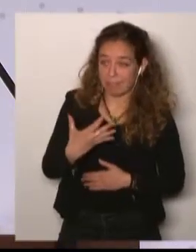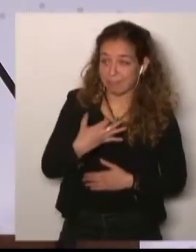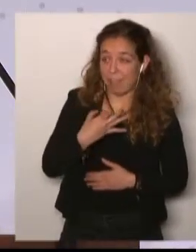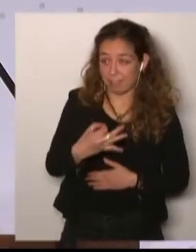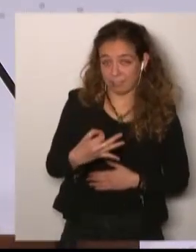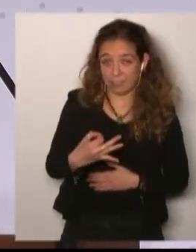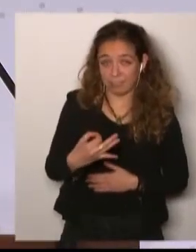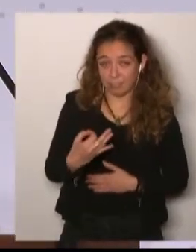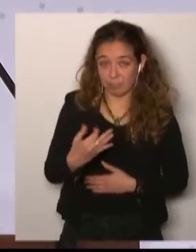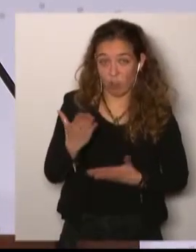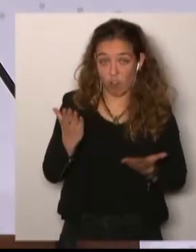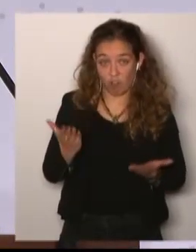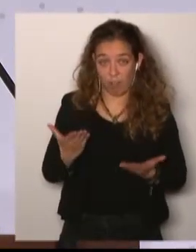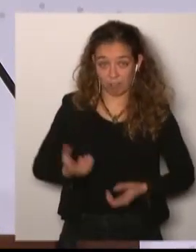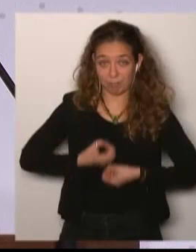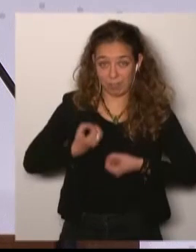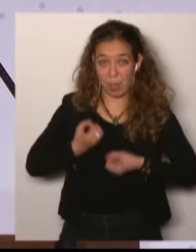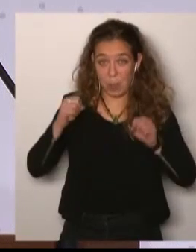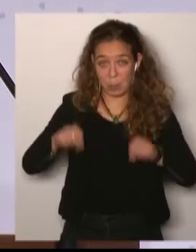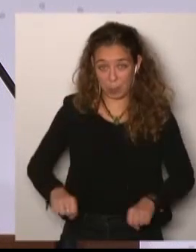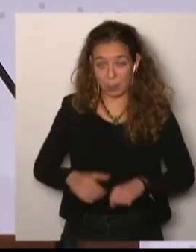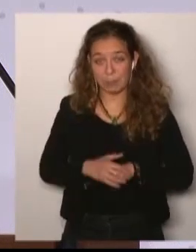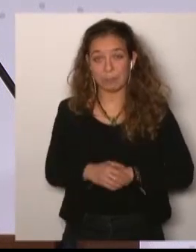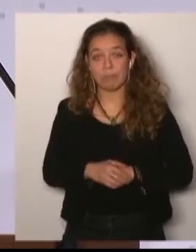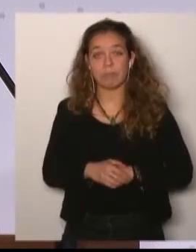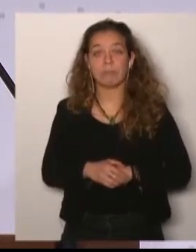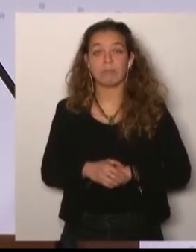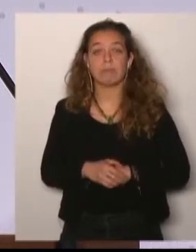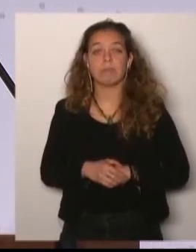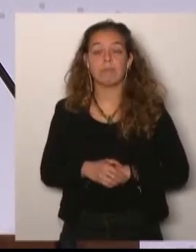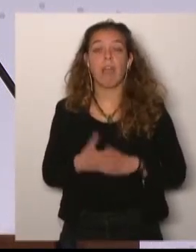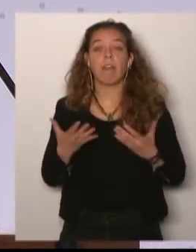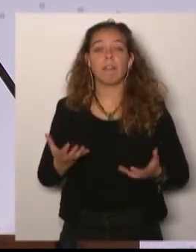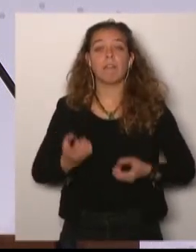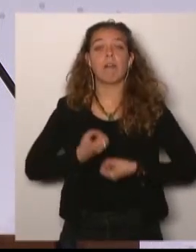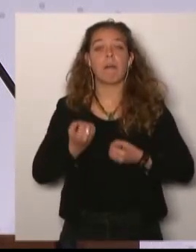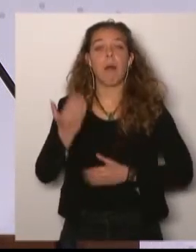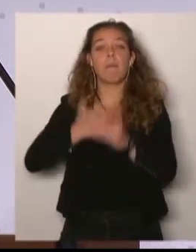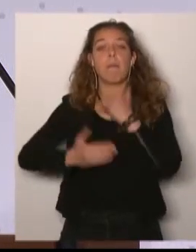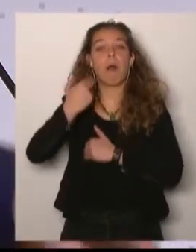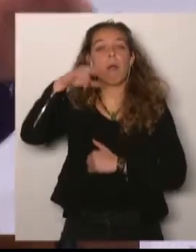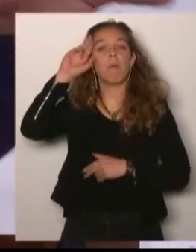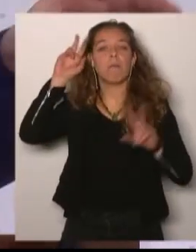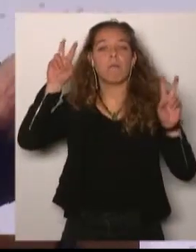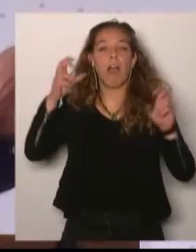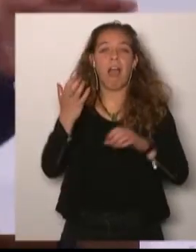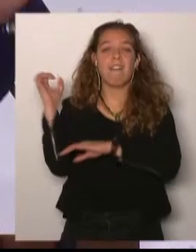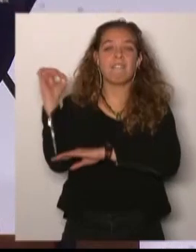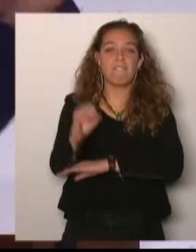Beating Cancer Plan. The Europe Beating Cancer Plan is an unusual animal because it's not something which was